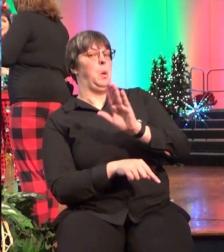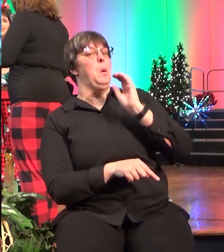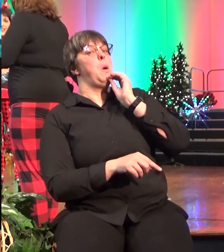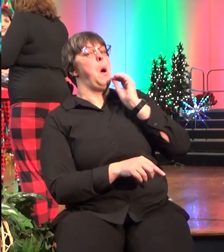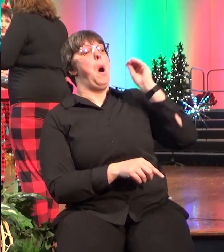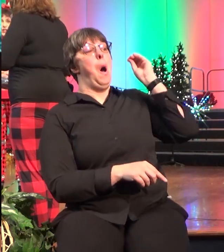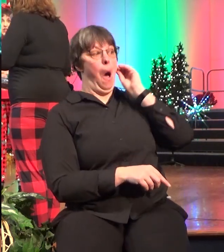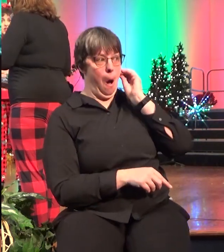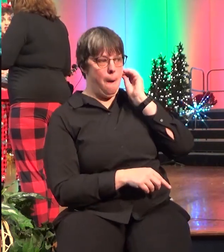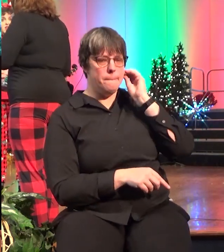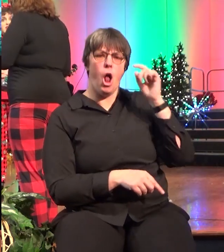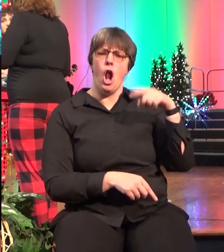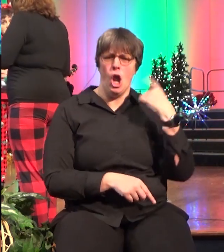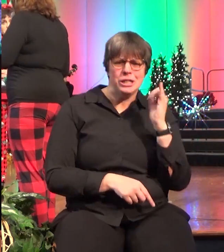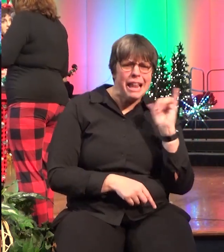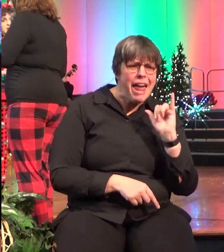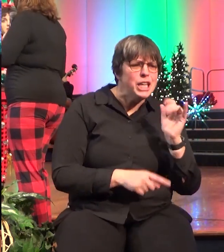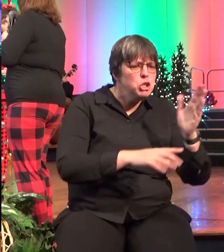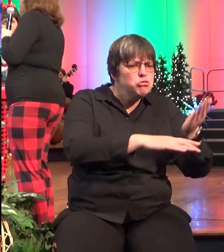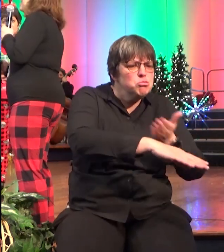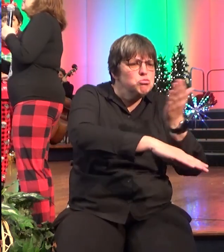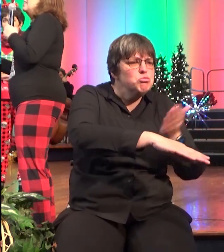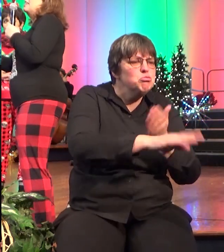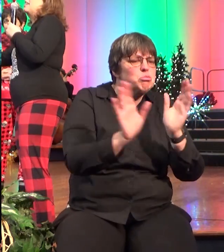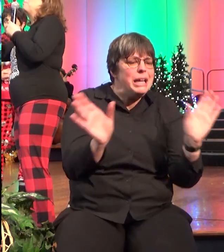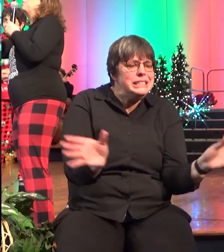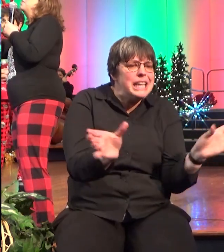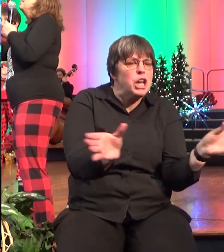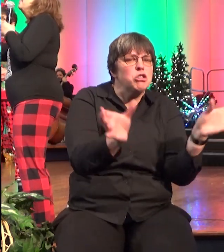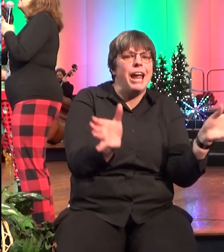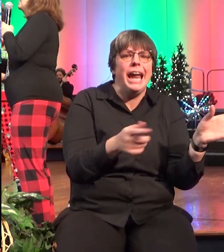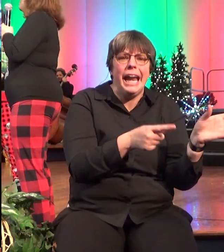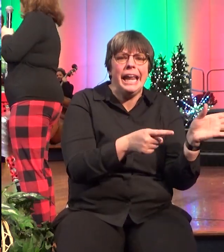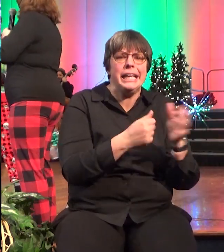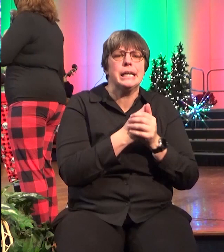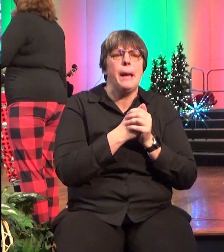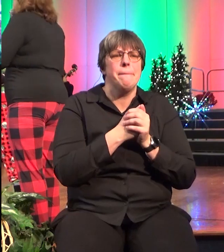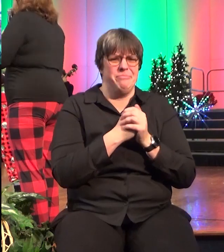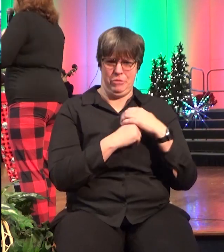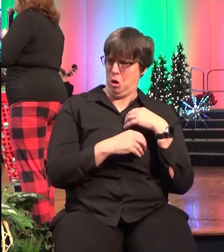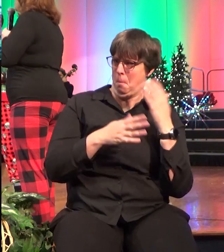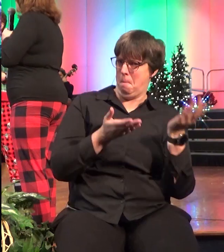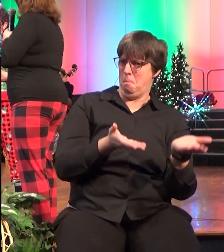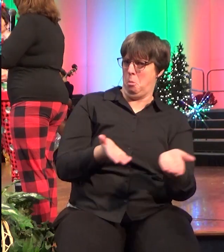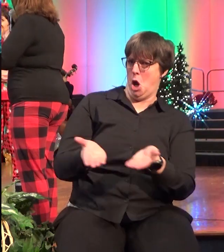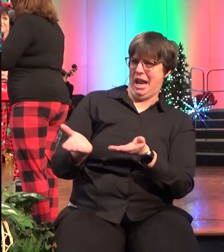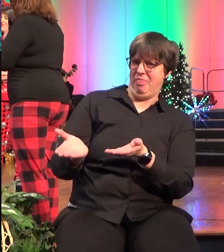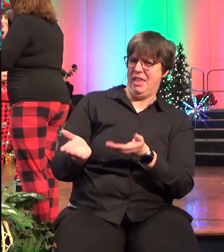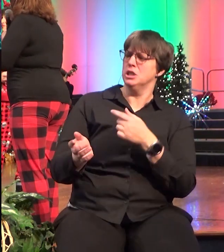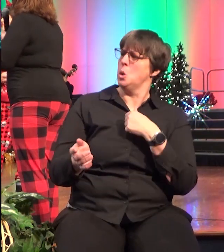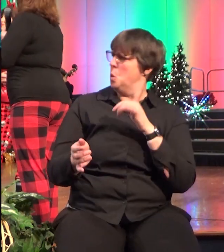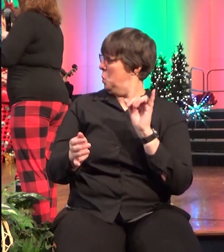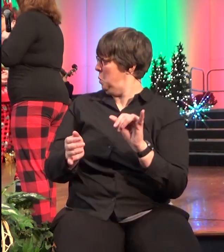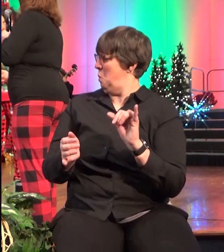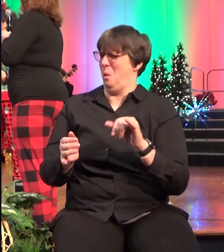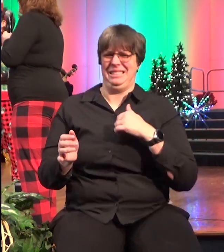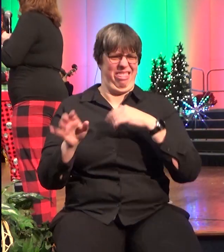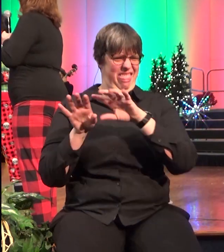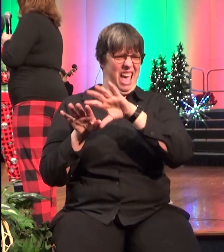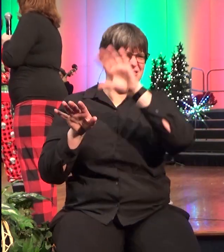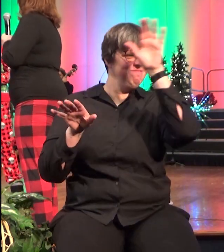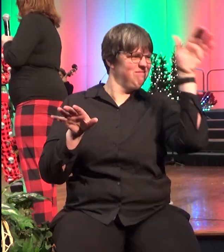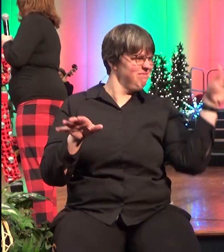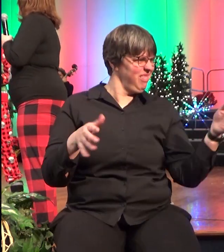you've done a little redecorating since I was here last and put in this modest and cozy dome. Yeah,